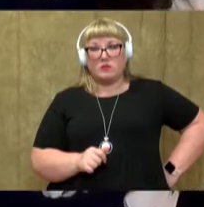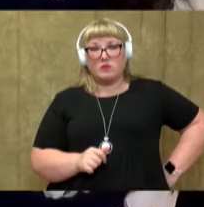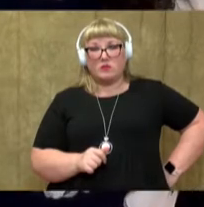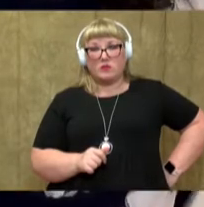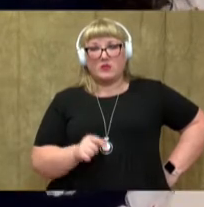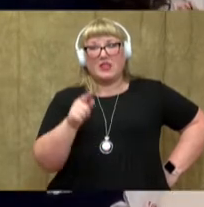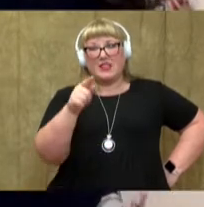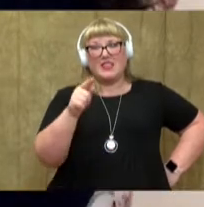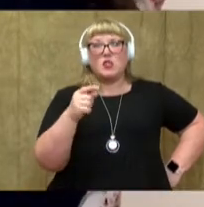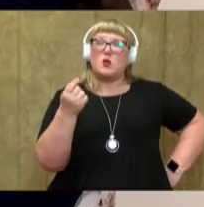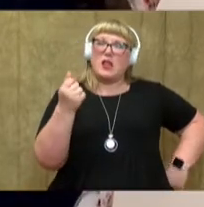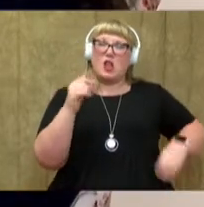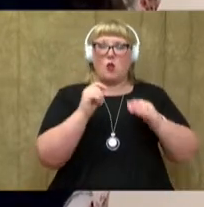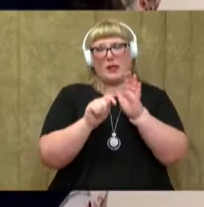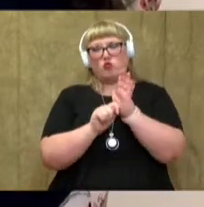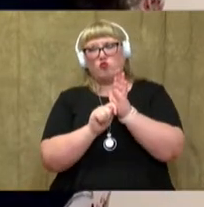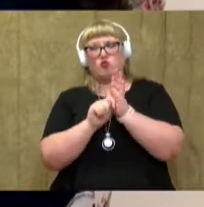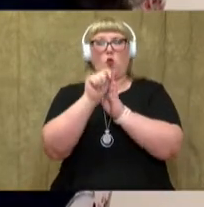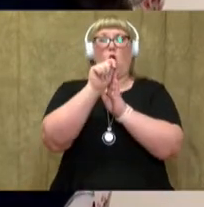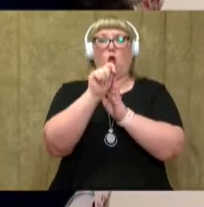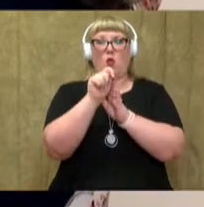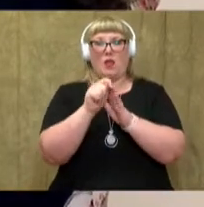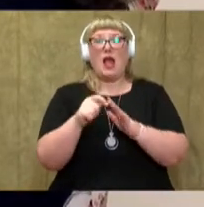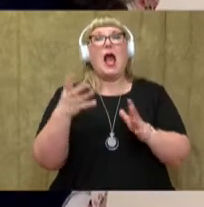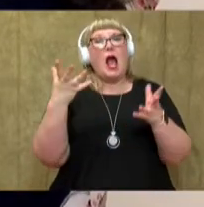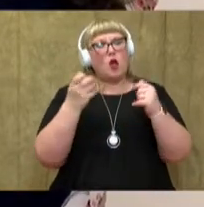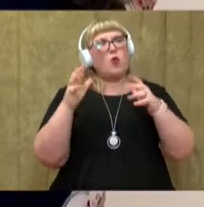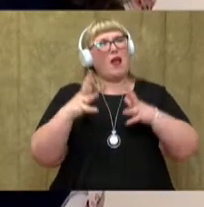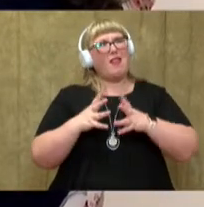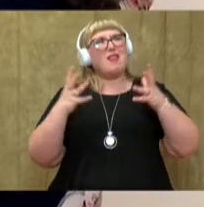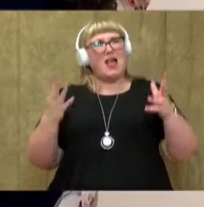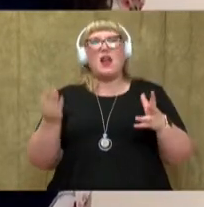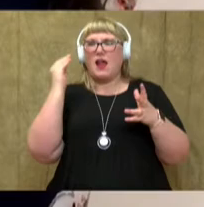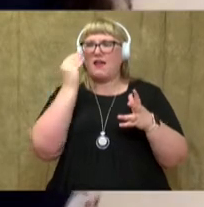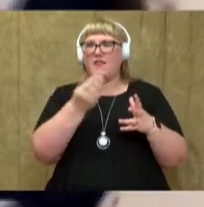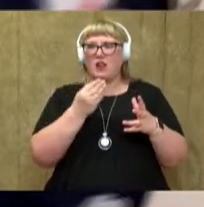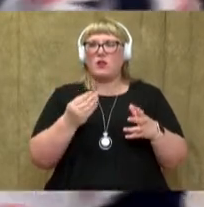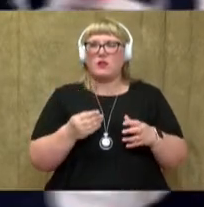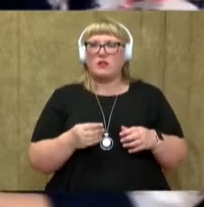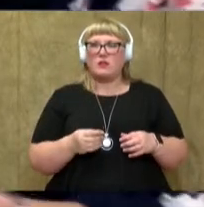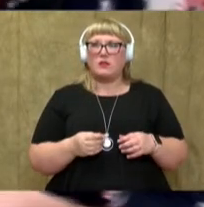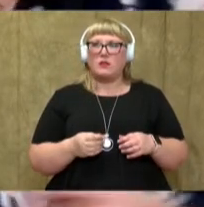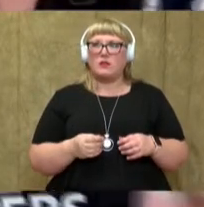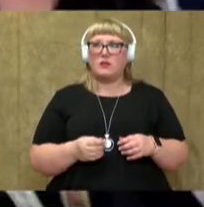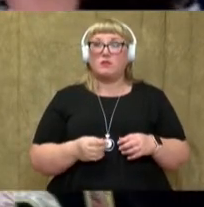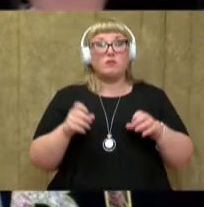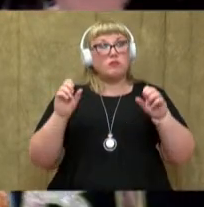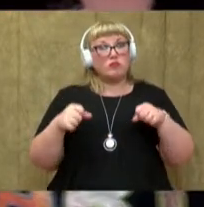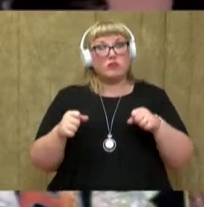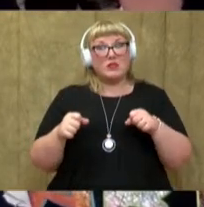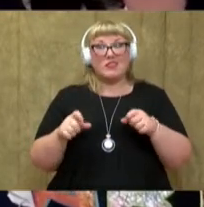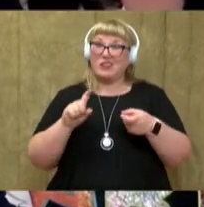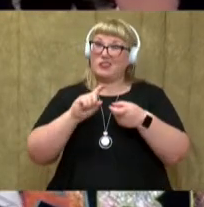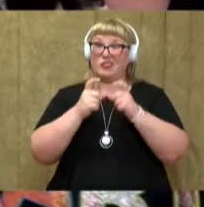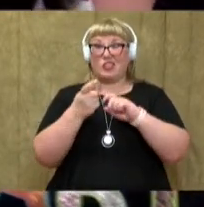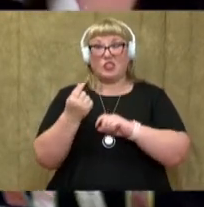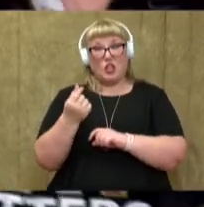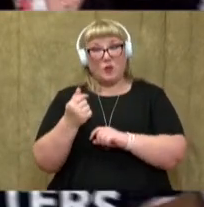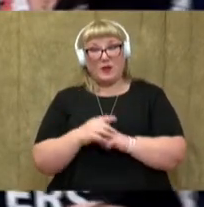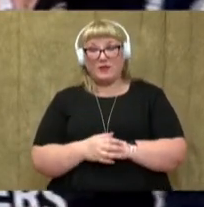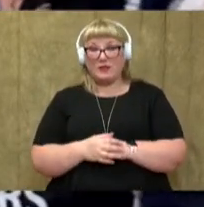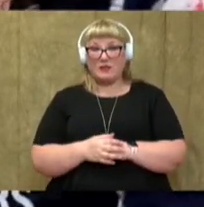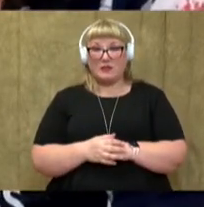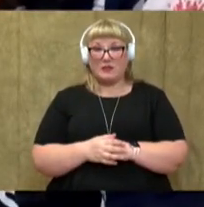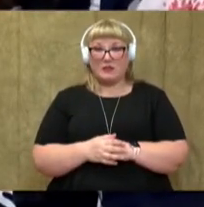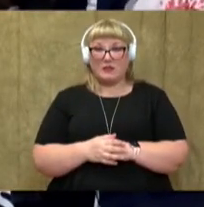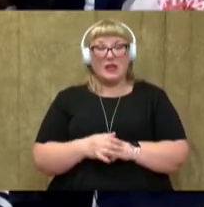This one's a little too tall because I want to make sure I have a lot of room for my flowers. So what I can do, I can just change it.